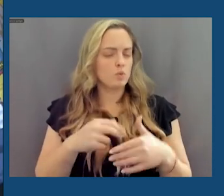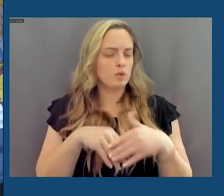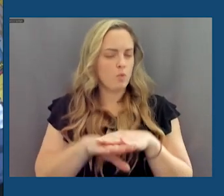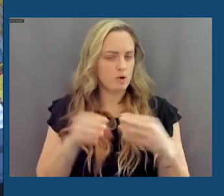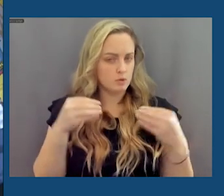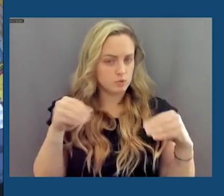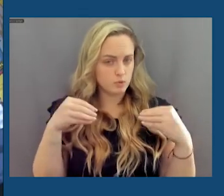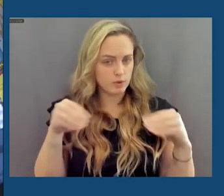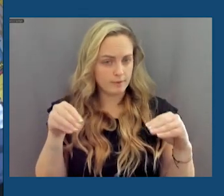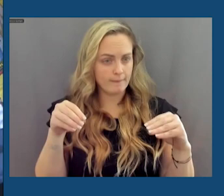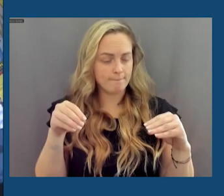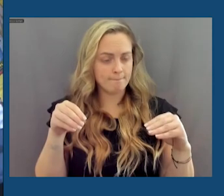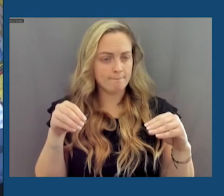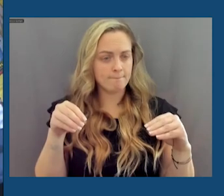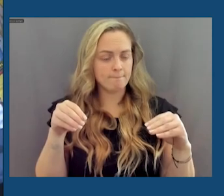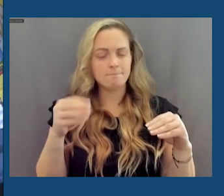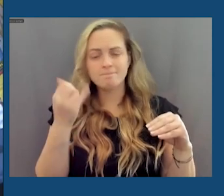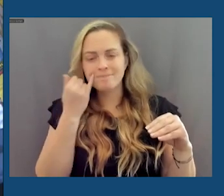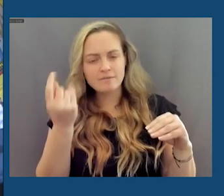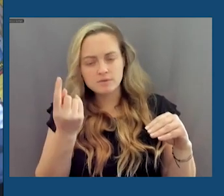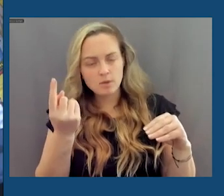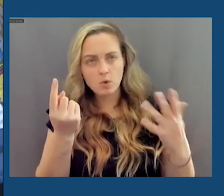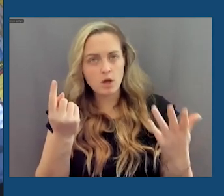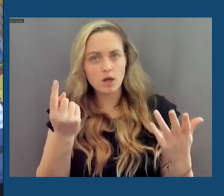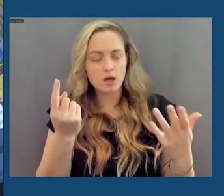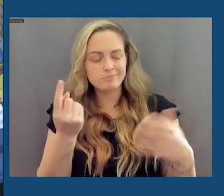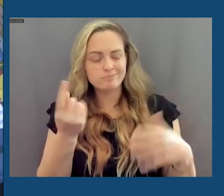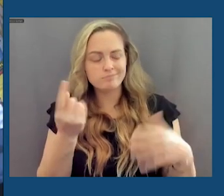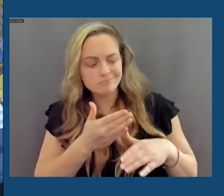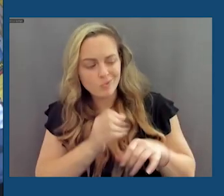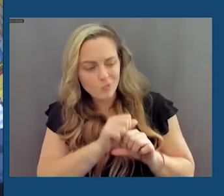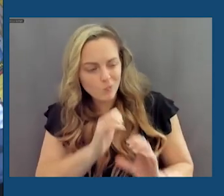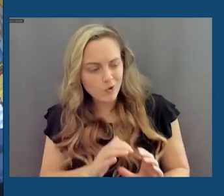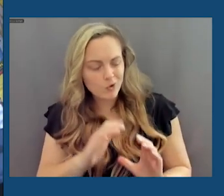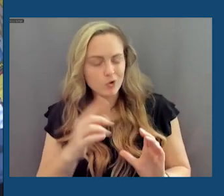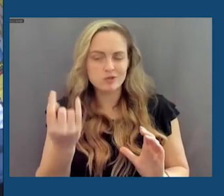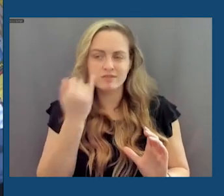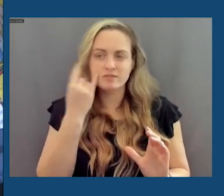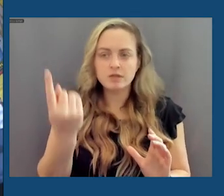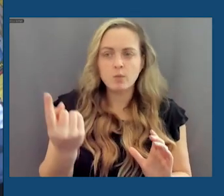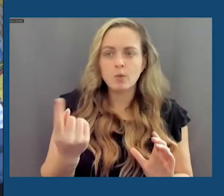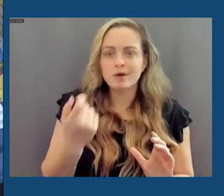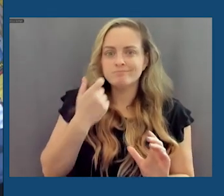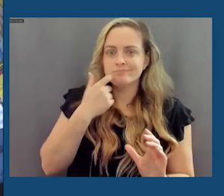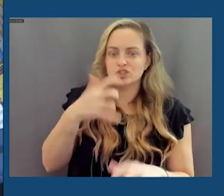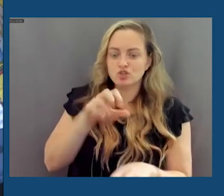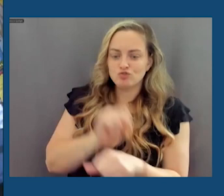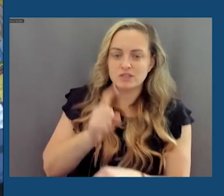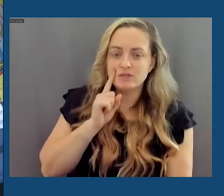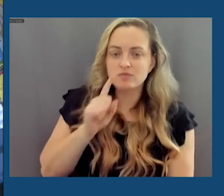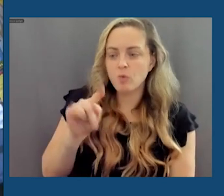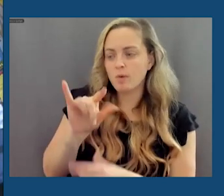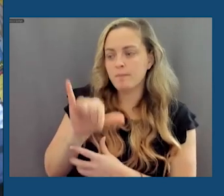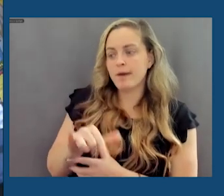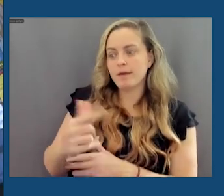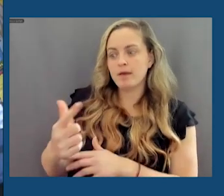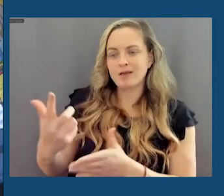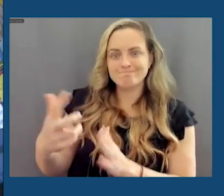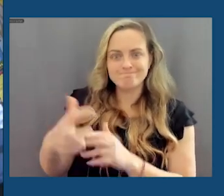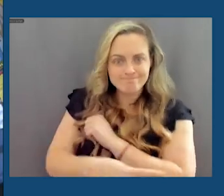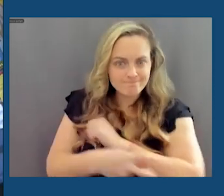store, and if someone is bothering the workers, if someone was just arrested for petty larceny and then comes back